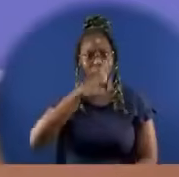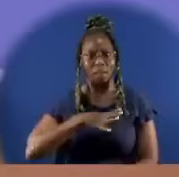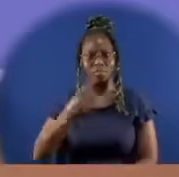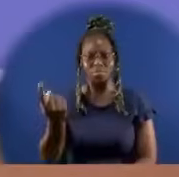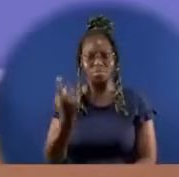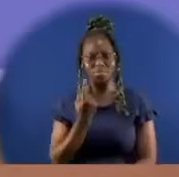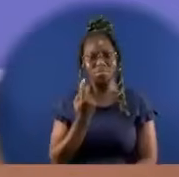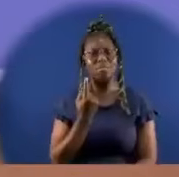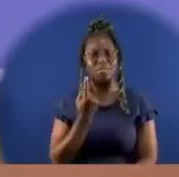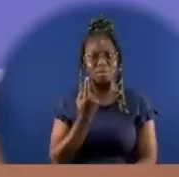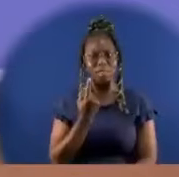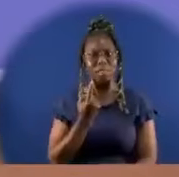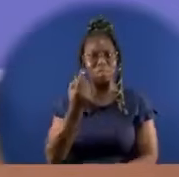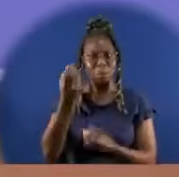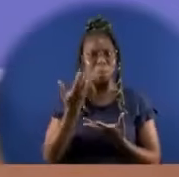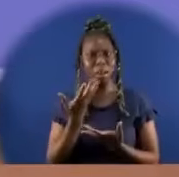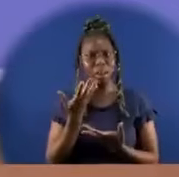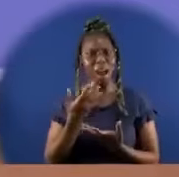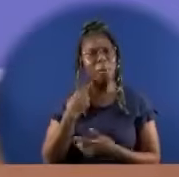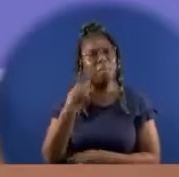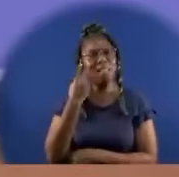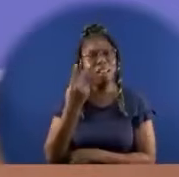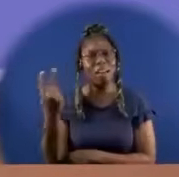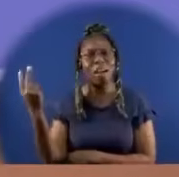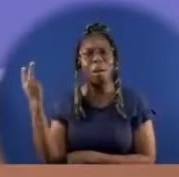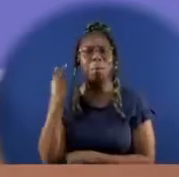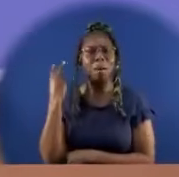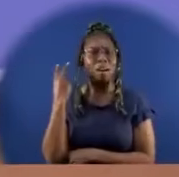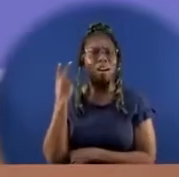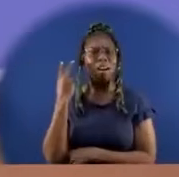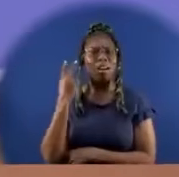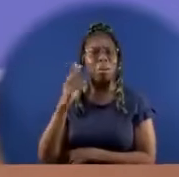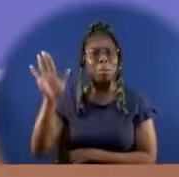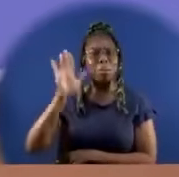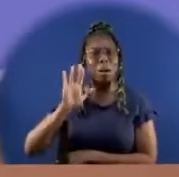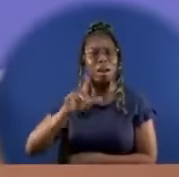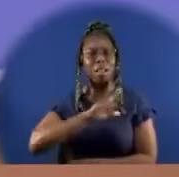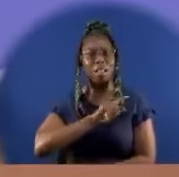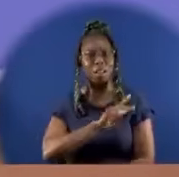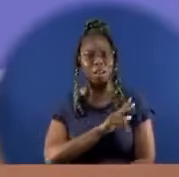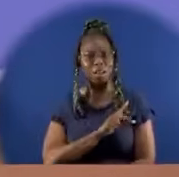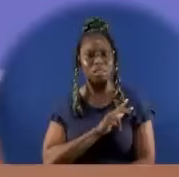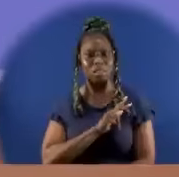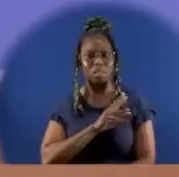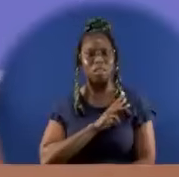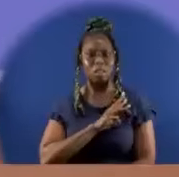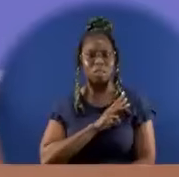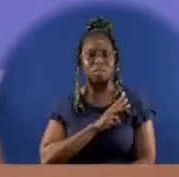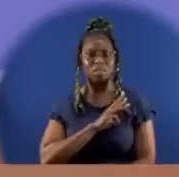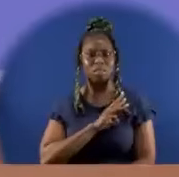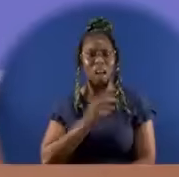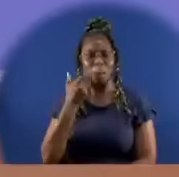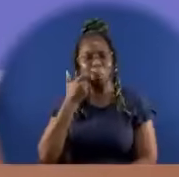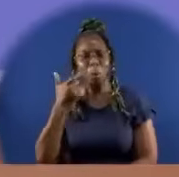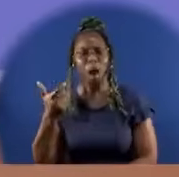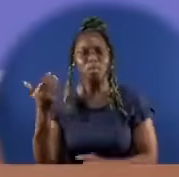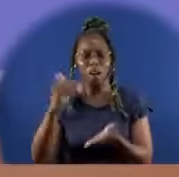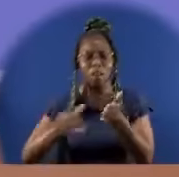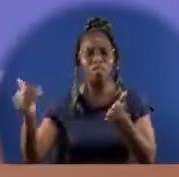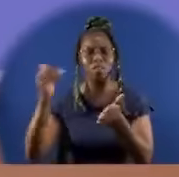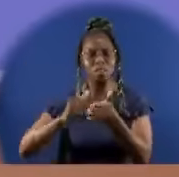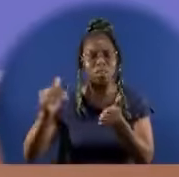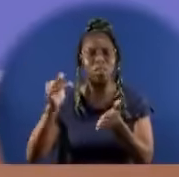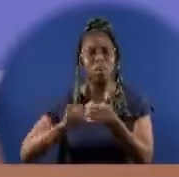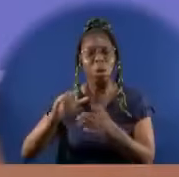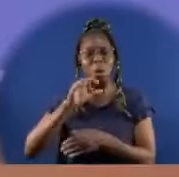man, I was thinking about Pastor Lawson. He said, I watched the whole service, 5.5 hours. I just sat in my house and watched the whole thing. And he said, I